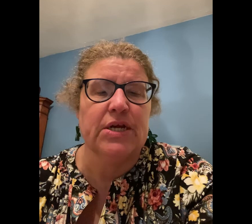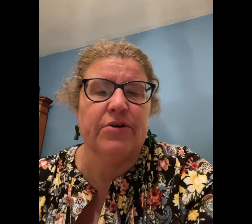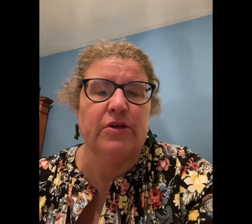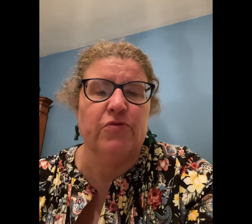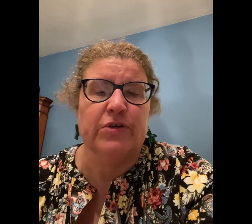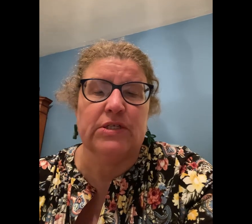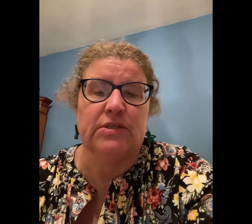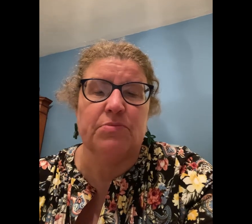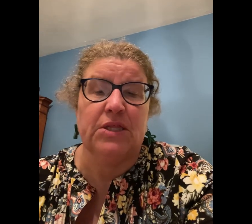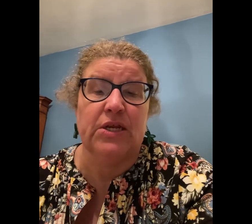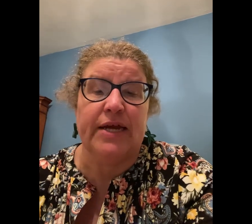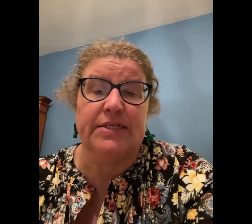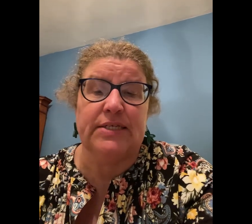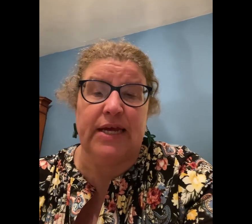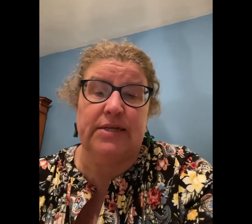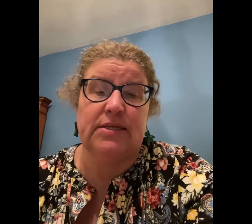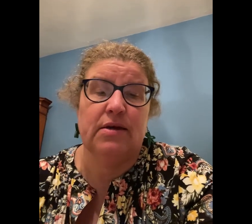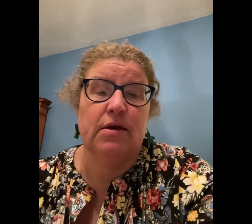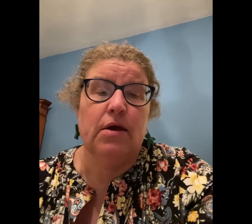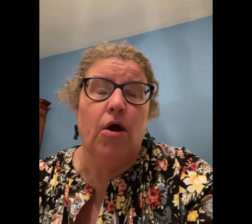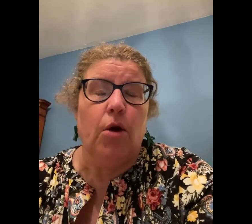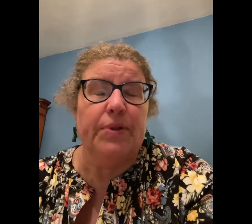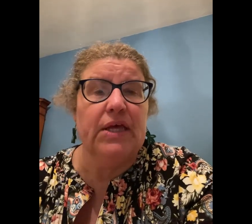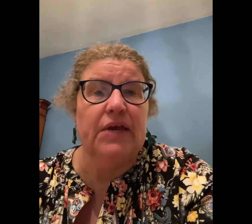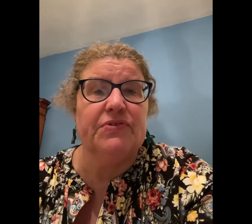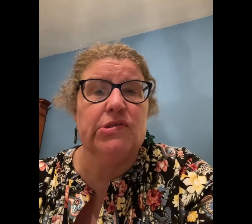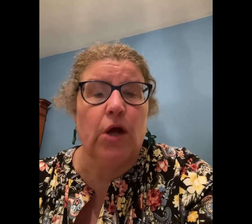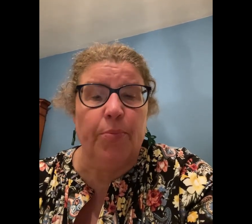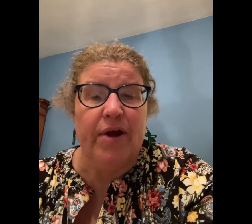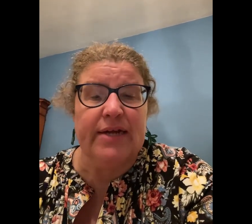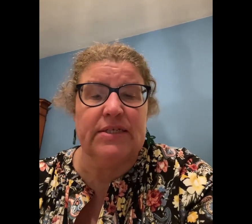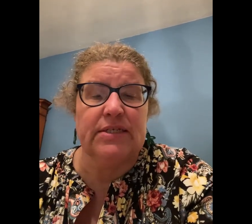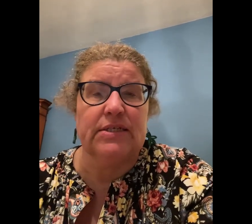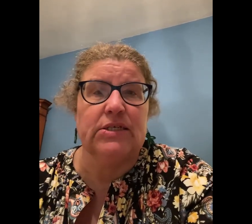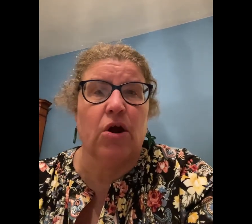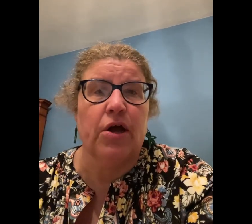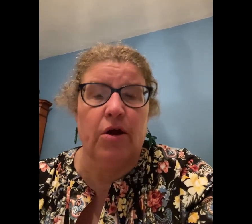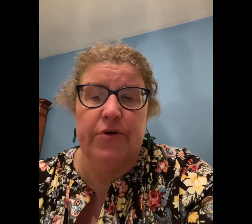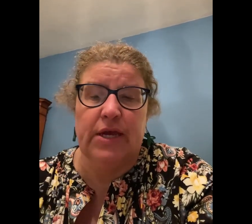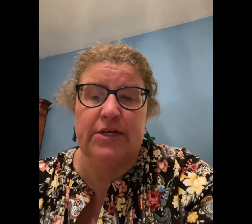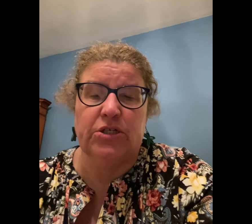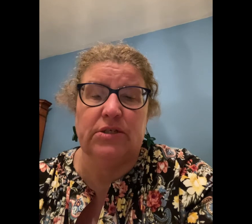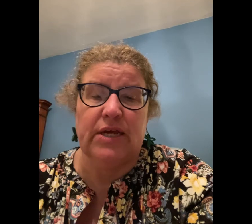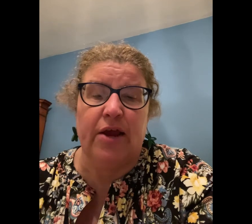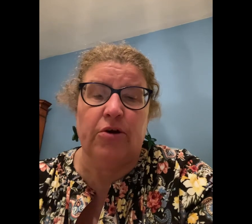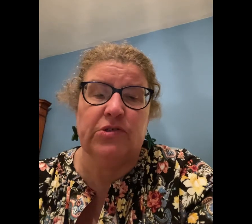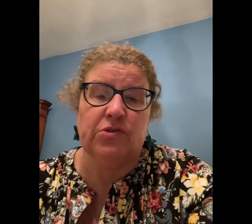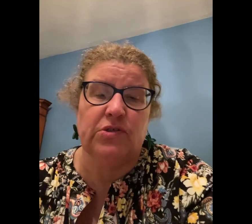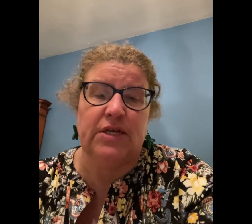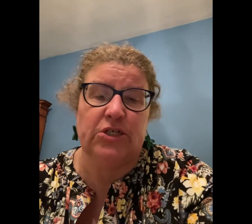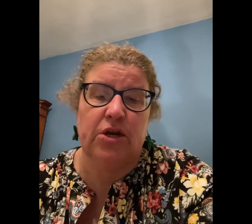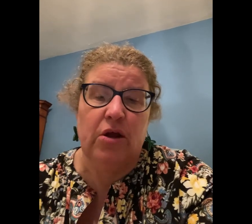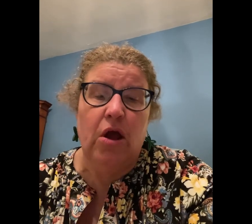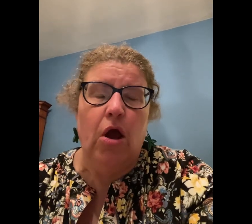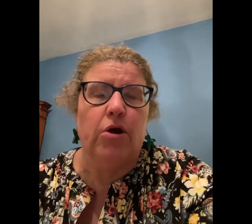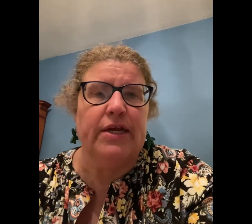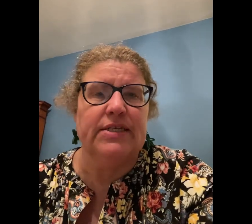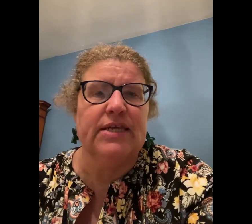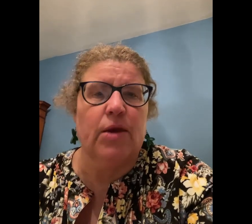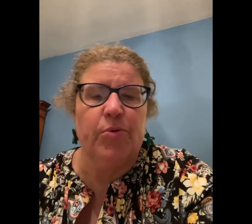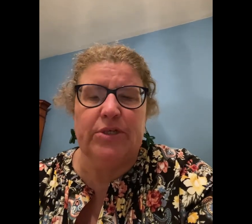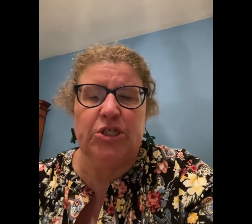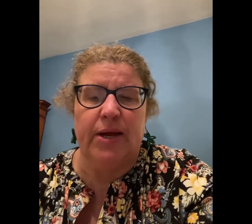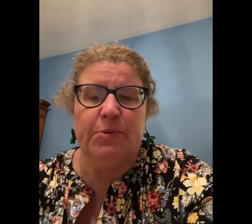became Unitarian Universalism in the United States. Our beliefs, our practices, our congregations, and our association